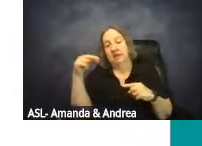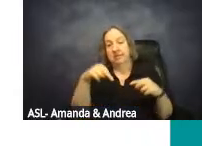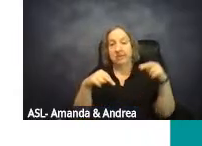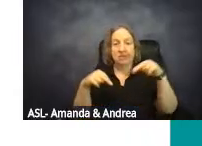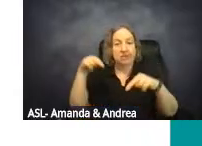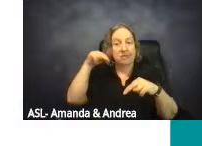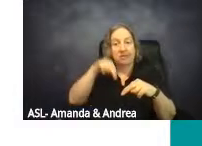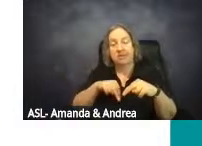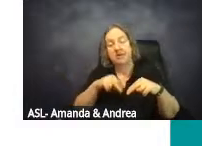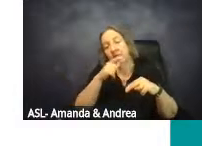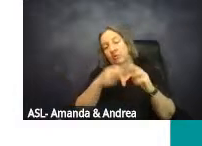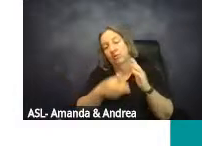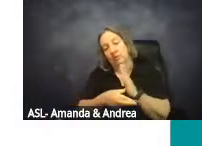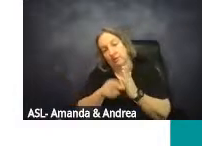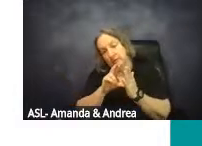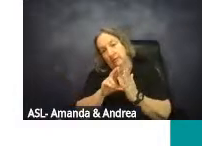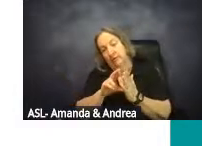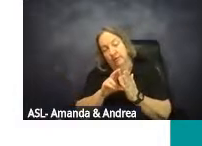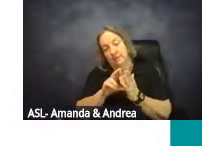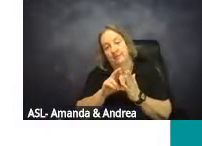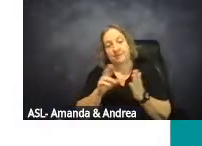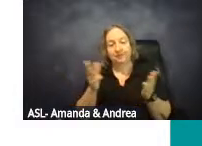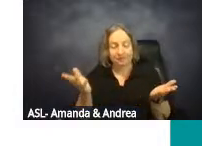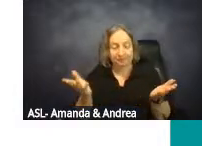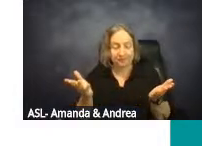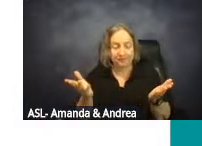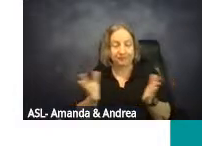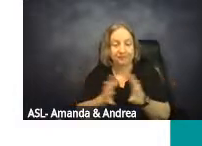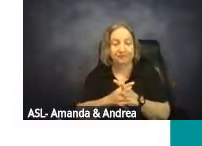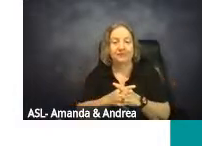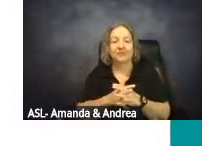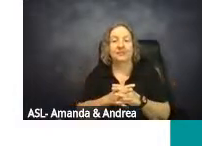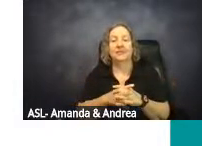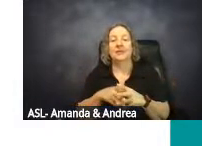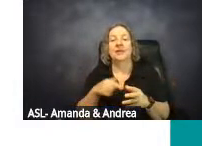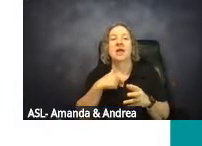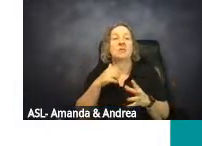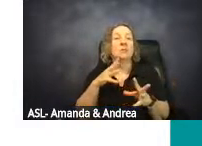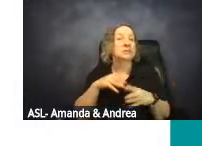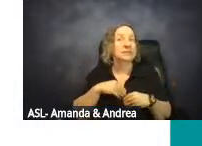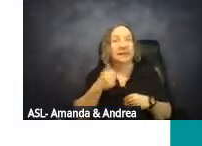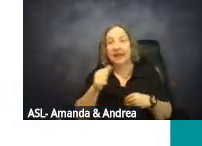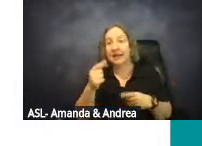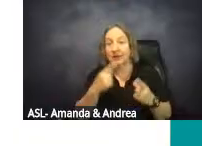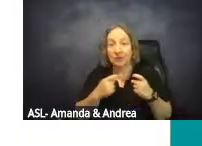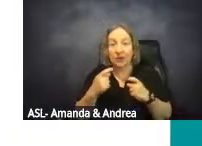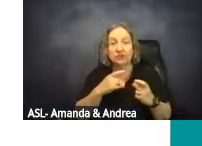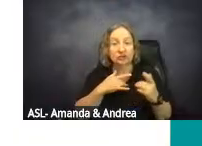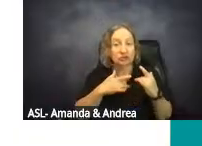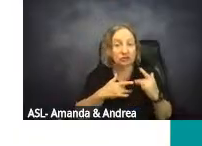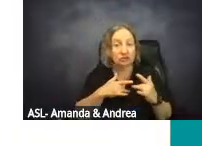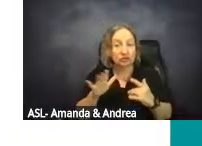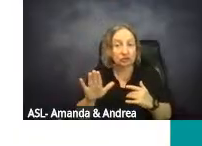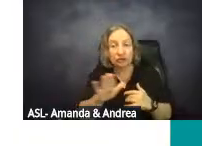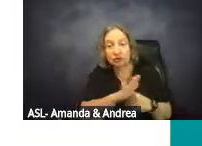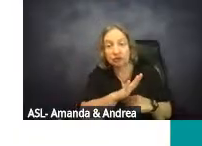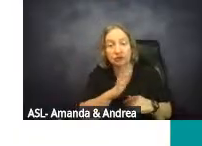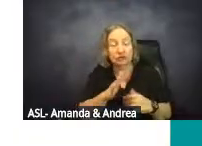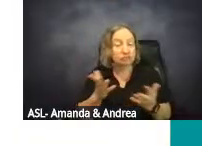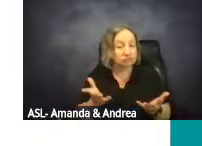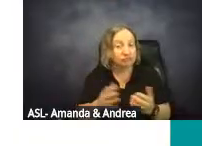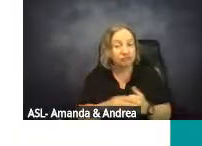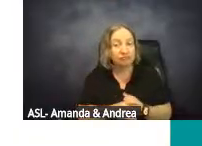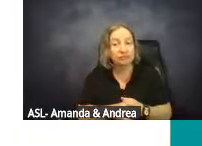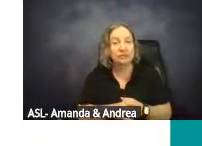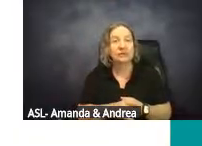reviewing things. So, but with that, I will take any questions or concerns that that you may have.